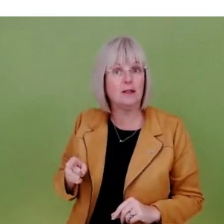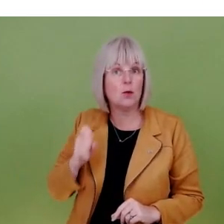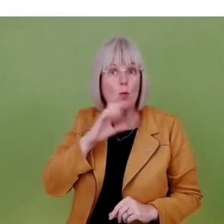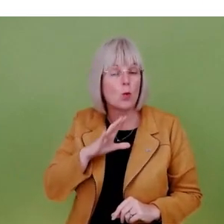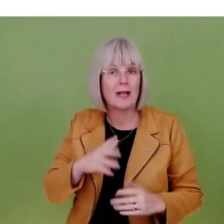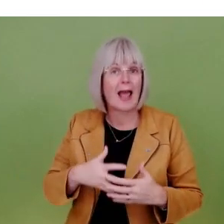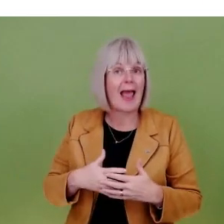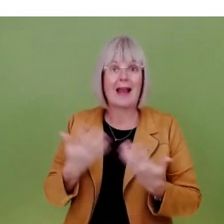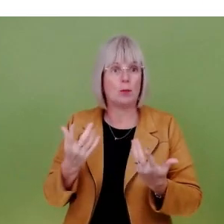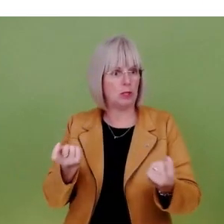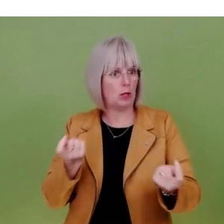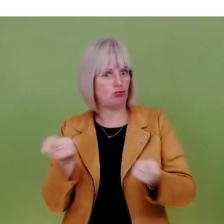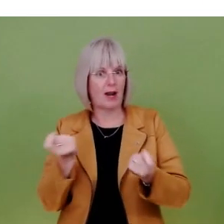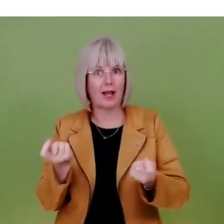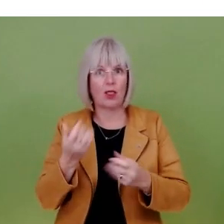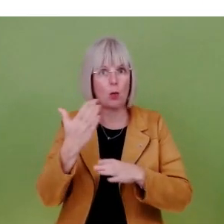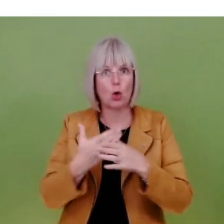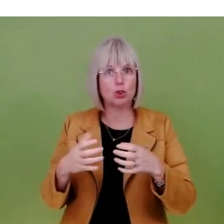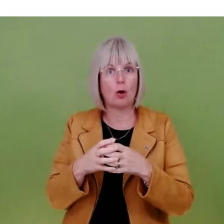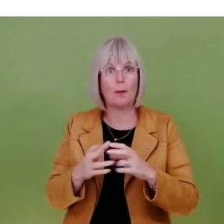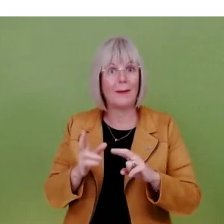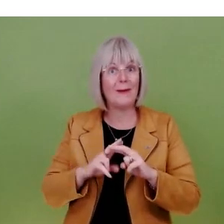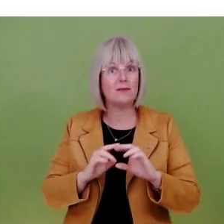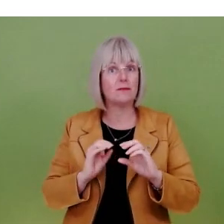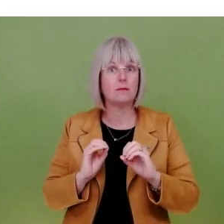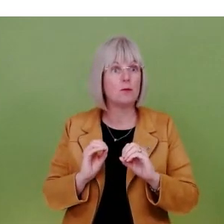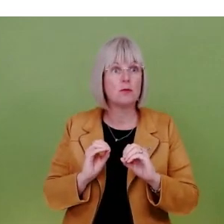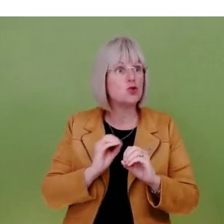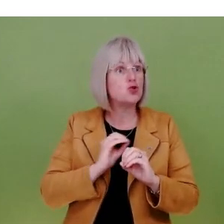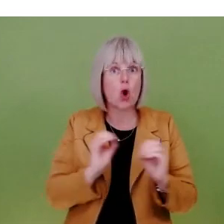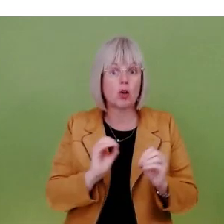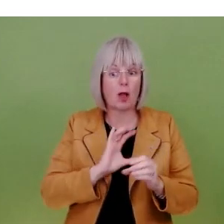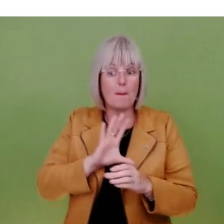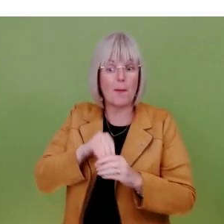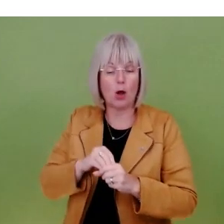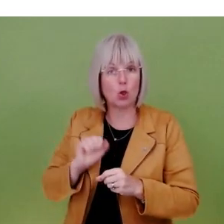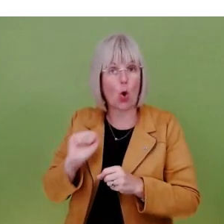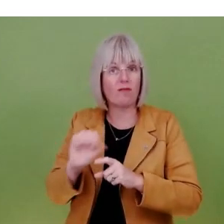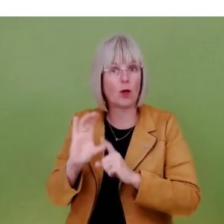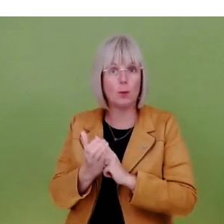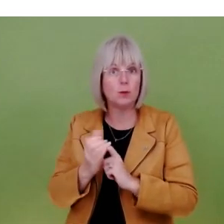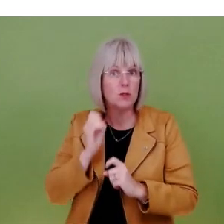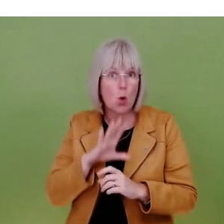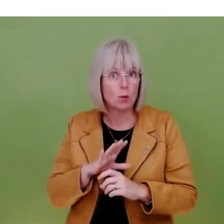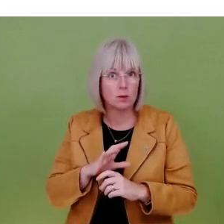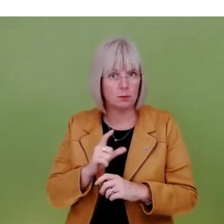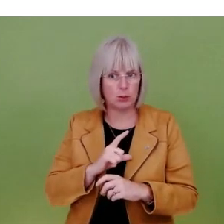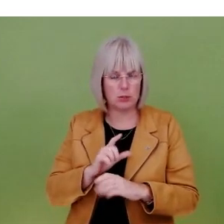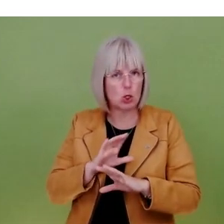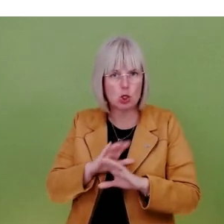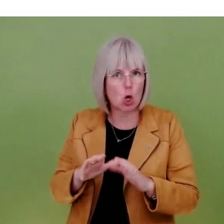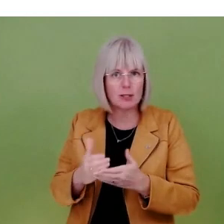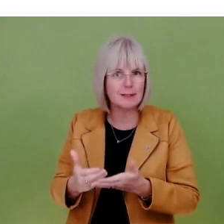belong to any part of the LGBTQ plus community, because it wouldn't be safe for